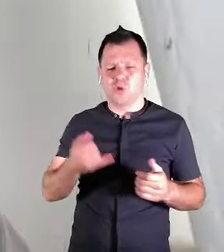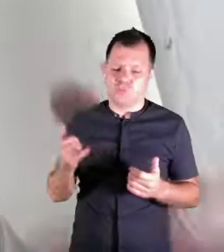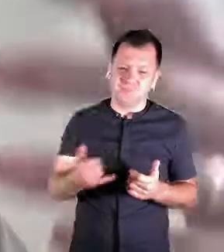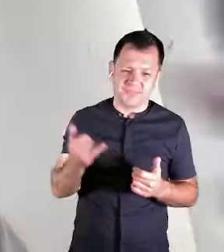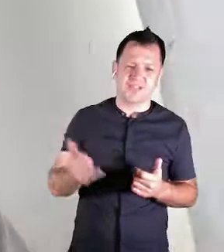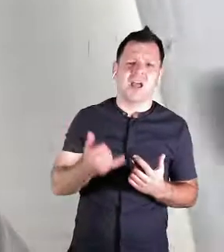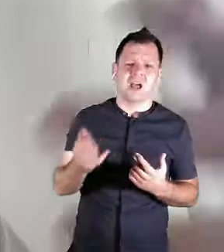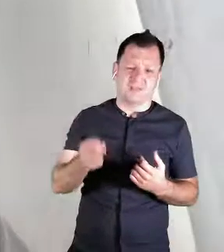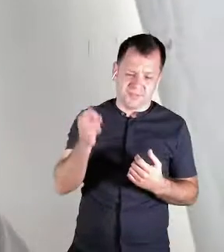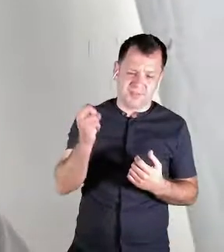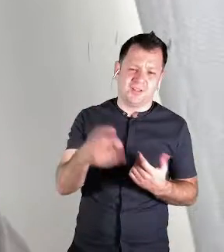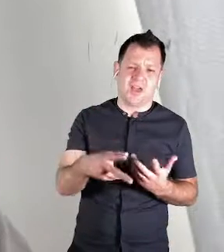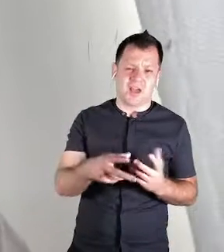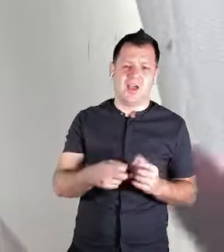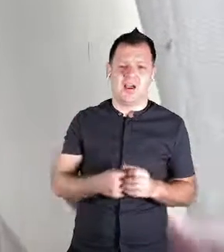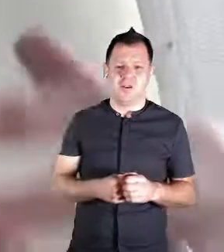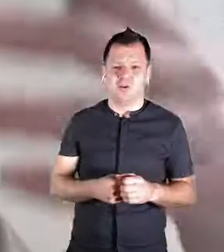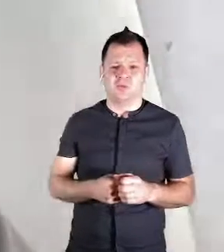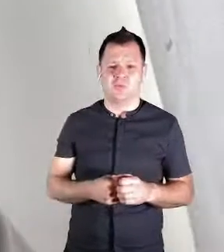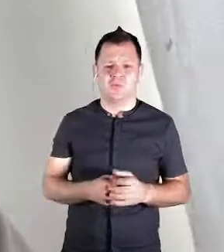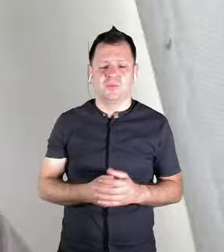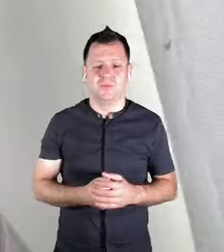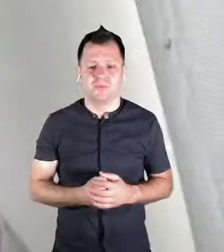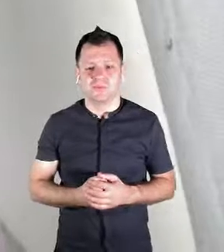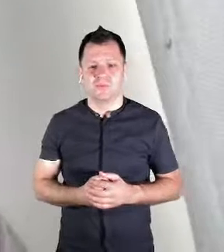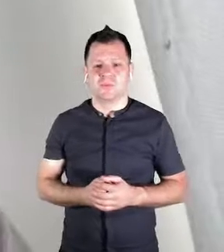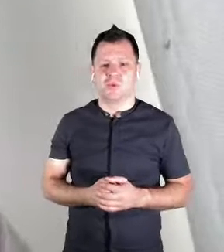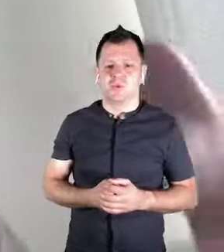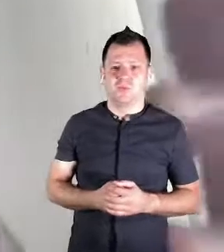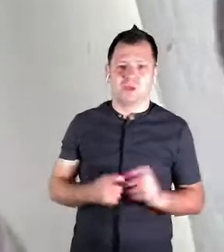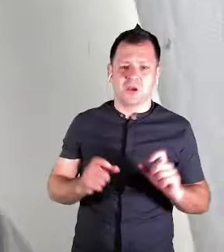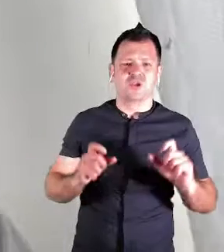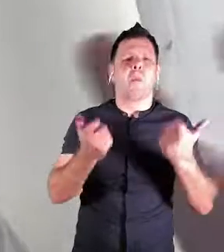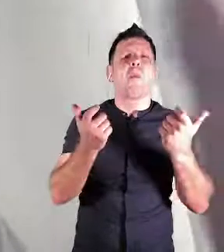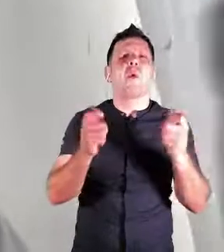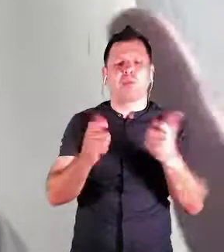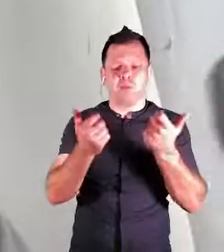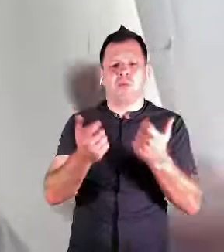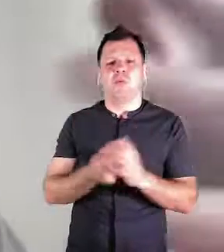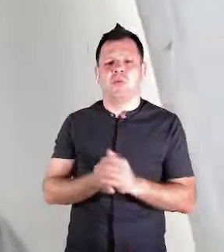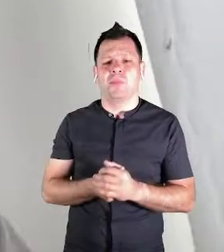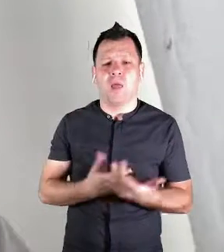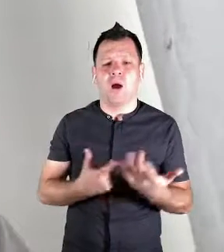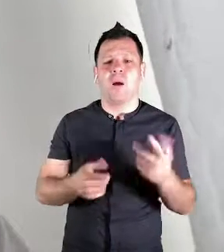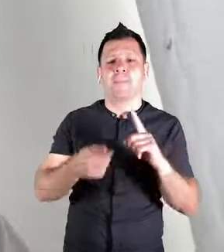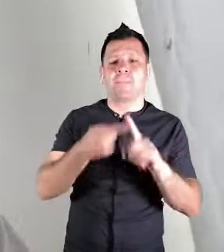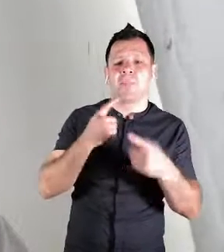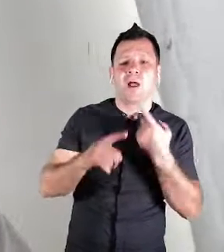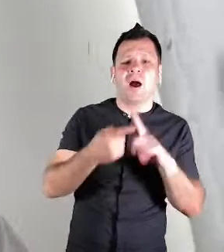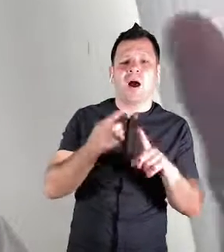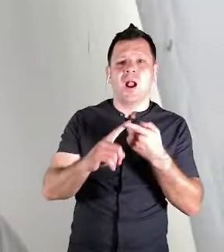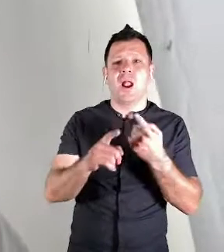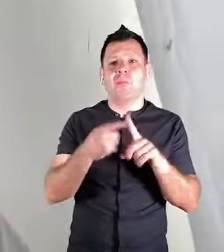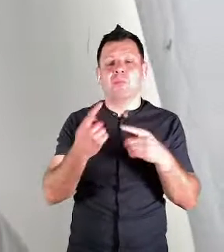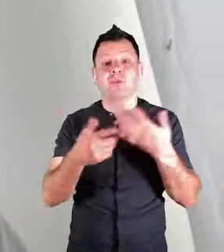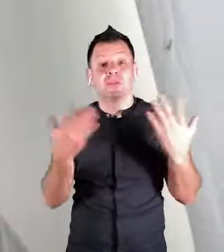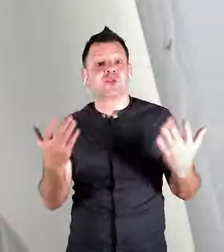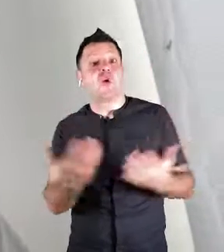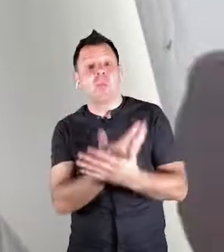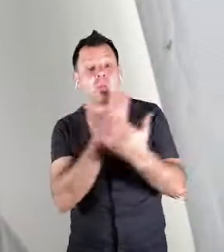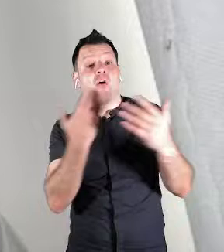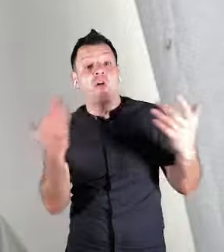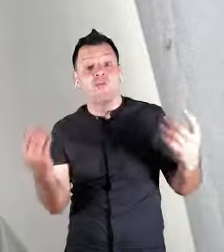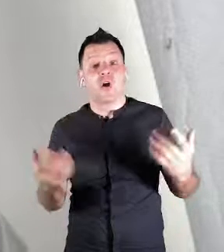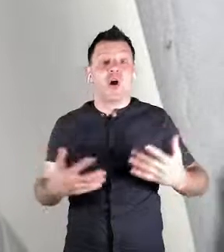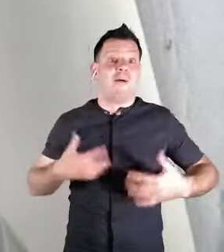get something new happening in this quite sleepy town. Wow, a big shopping mall!